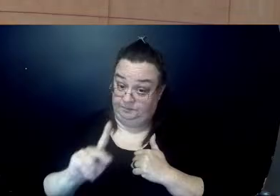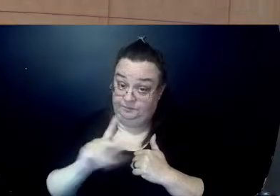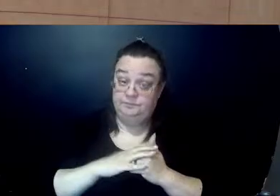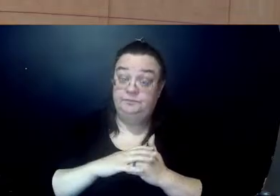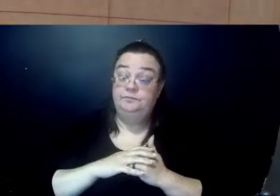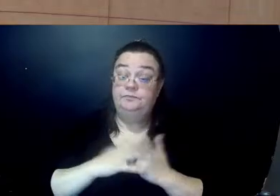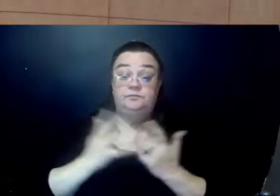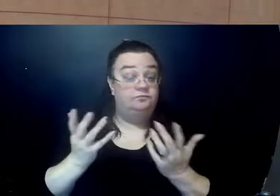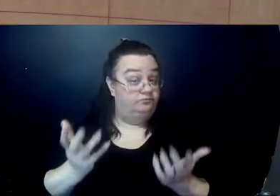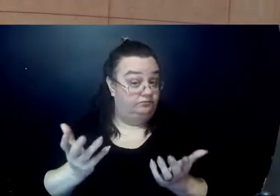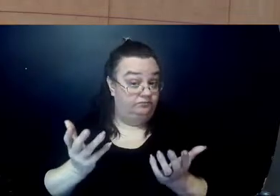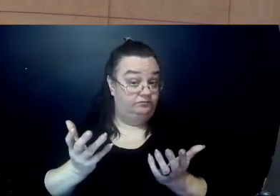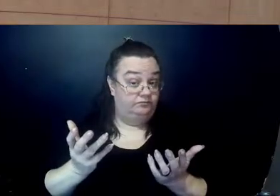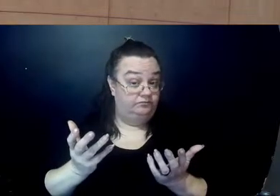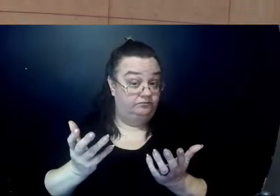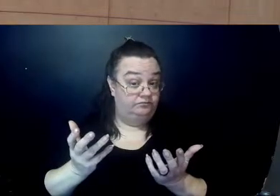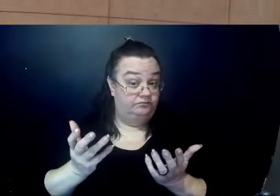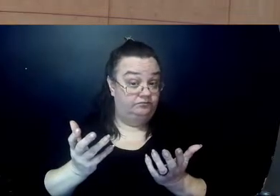Shall we?